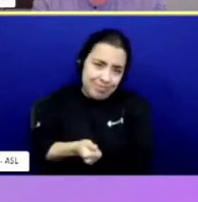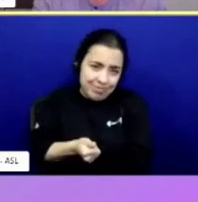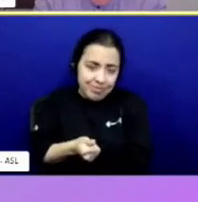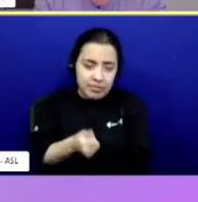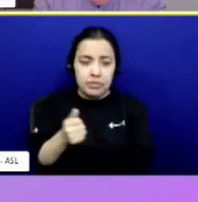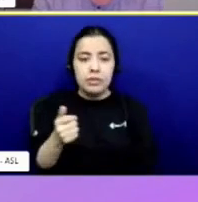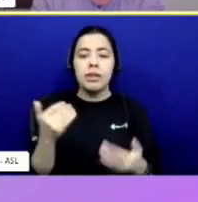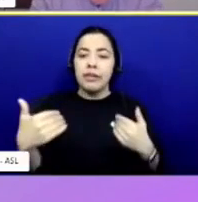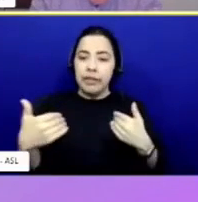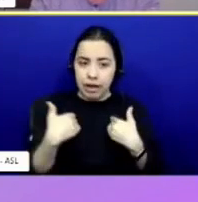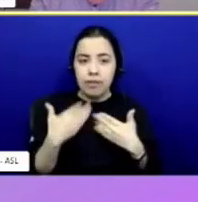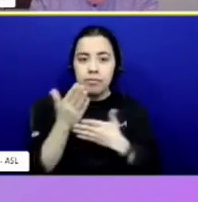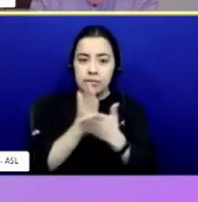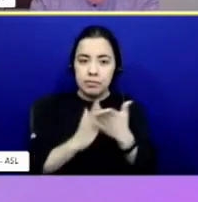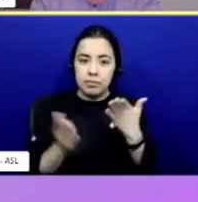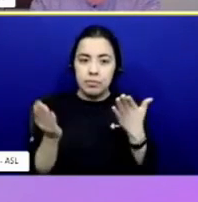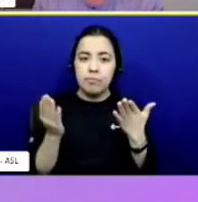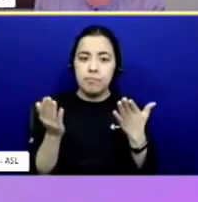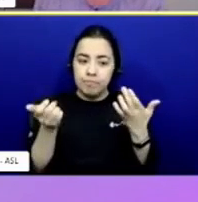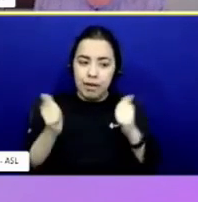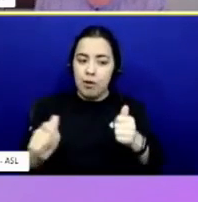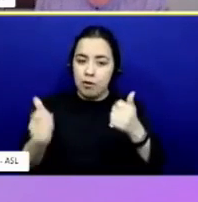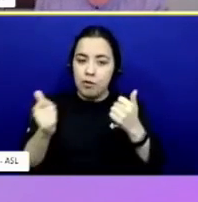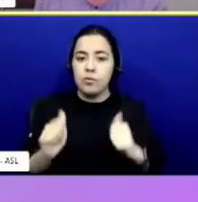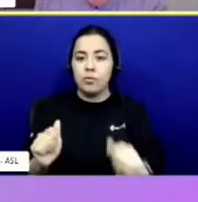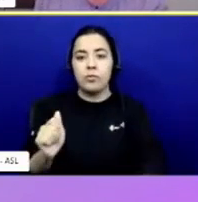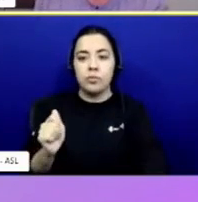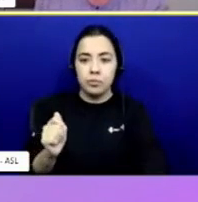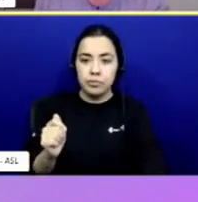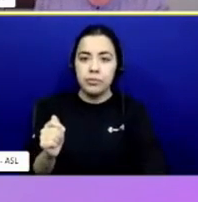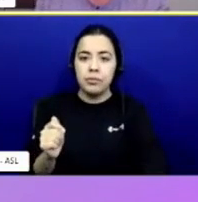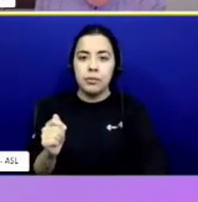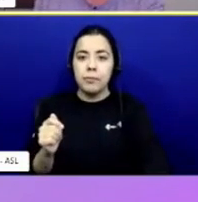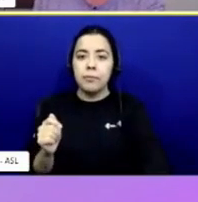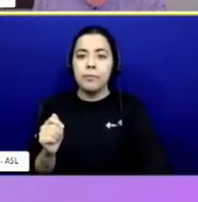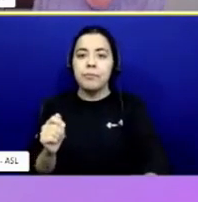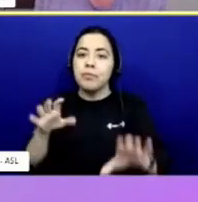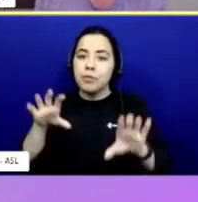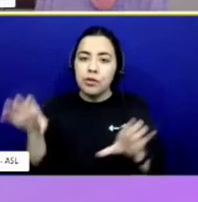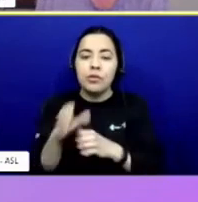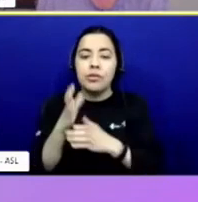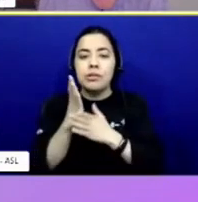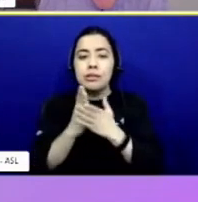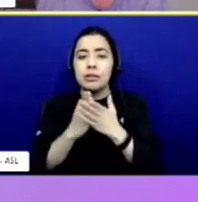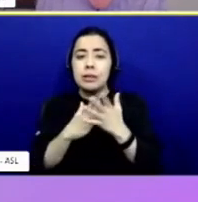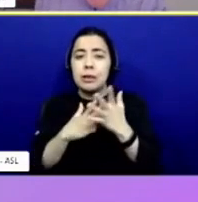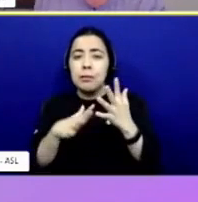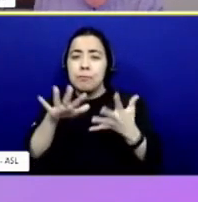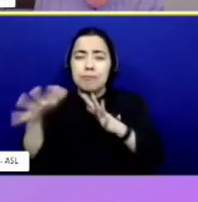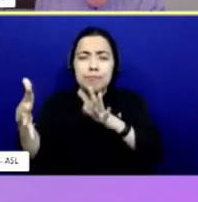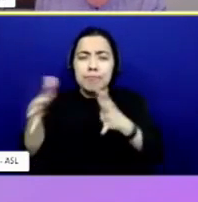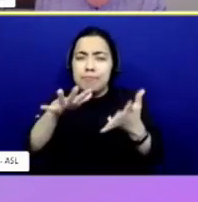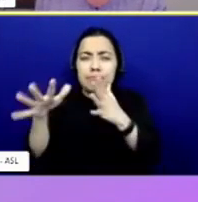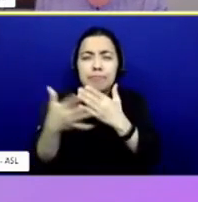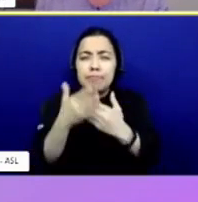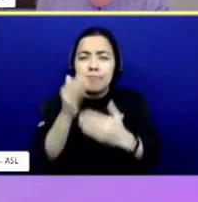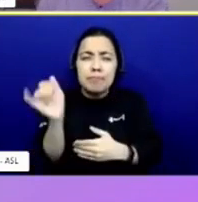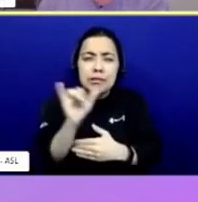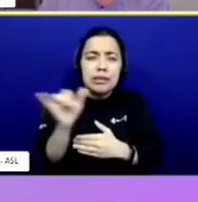There was efforts in the vein of like doing something kind of similar